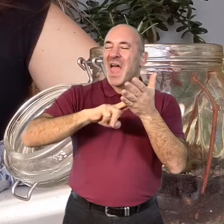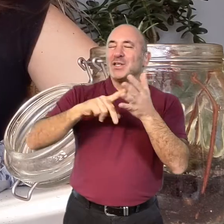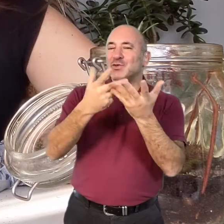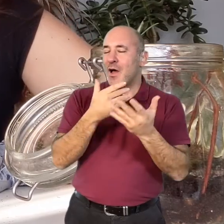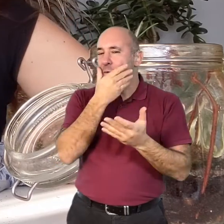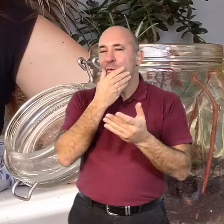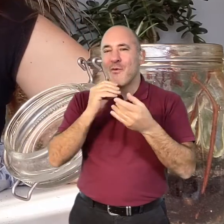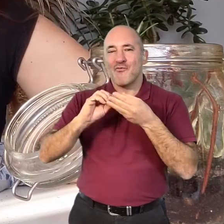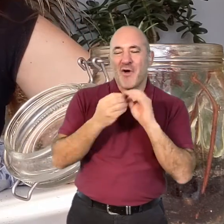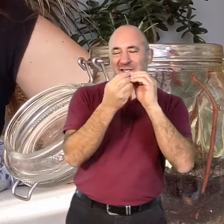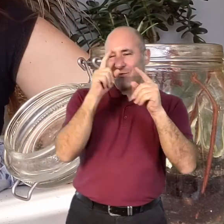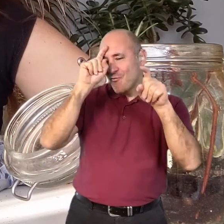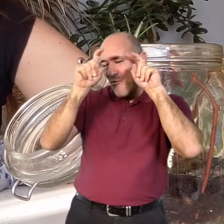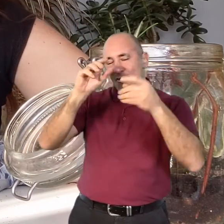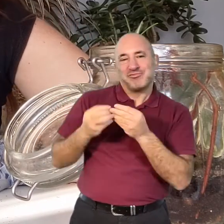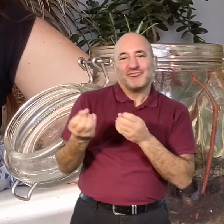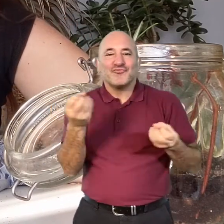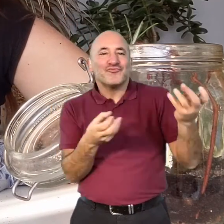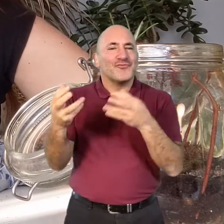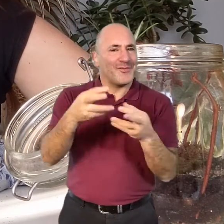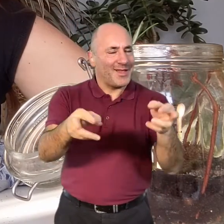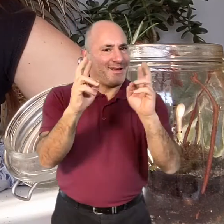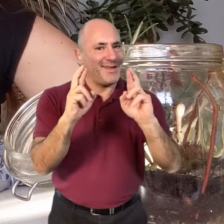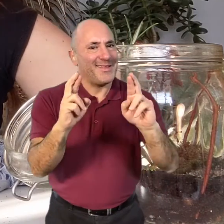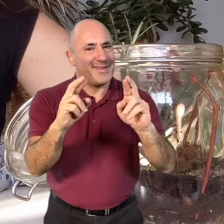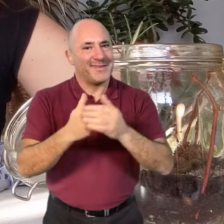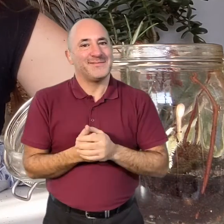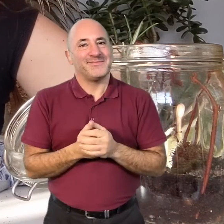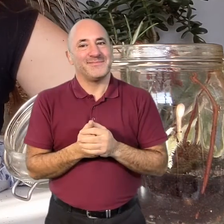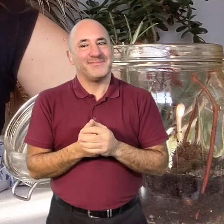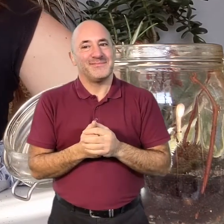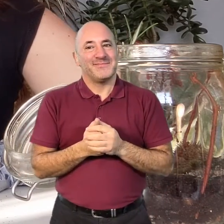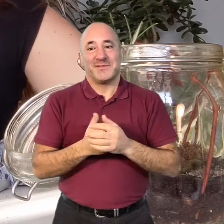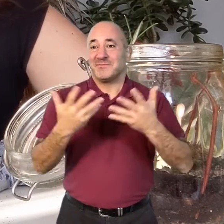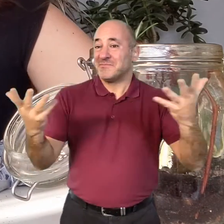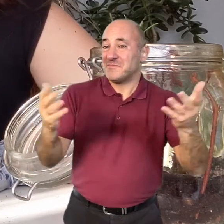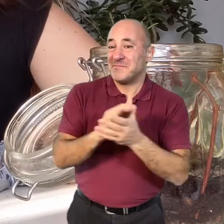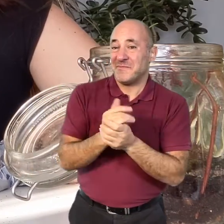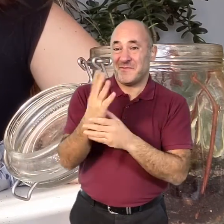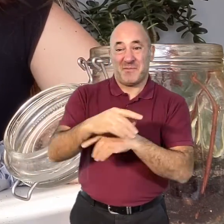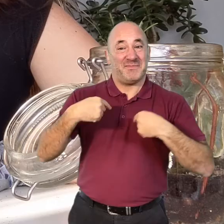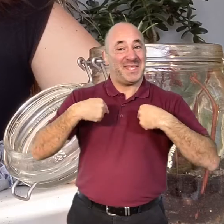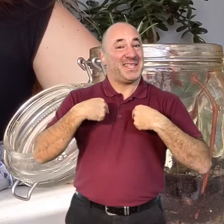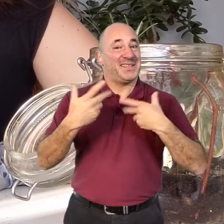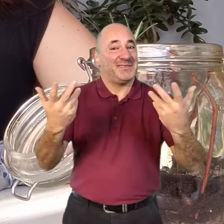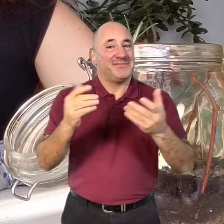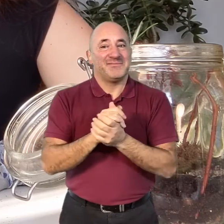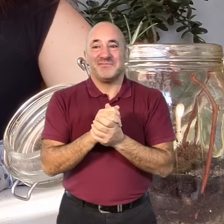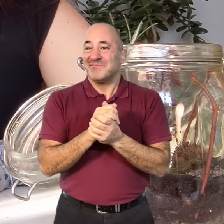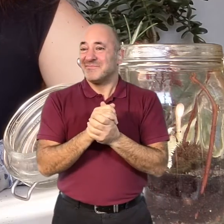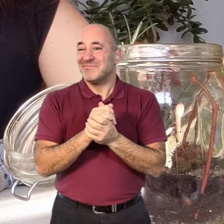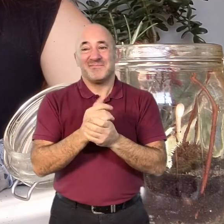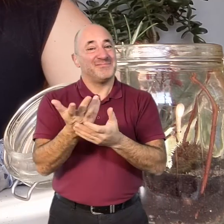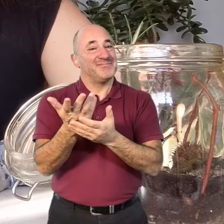really hope you enjoyed today's activity, and yeah, I hope you will get creative